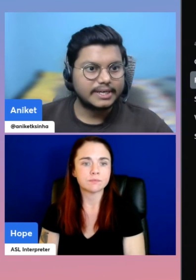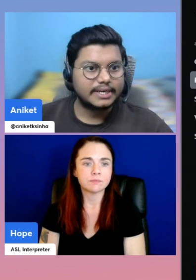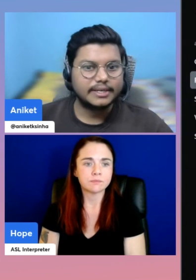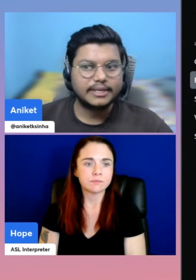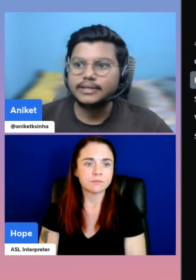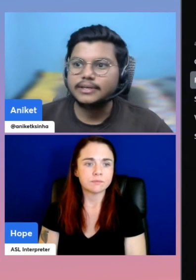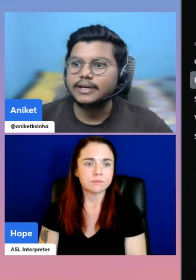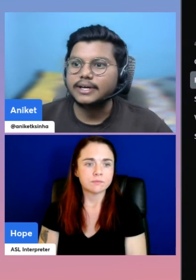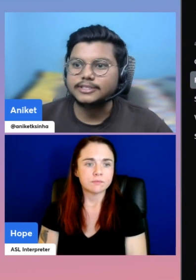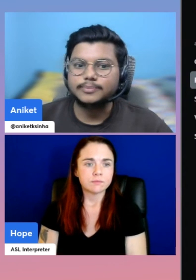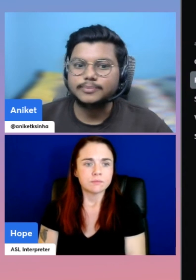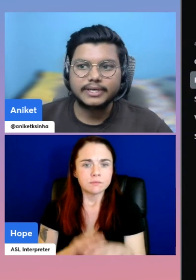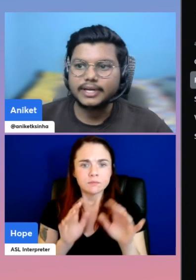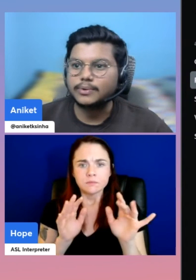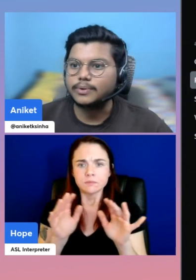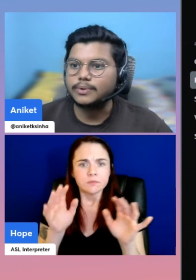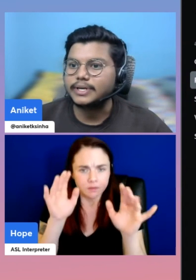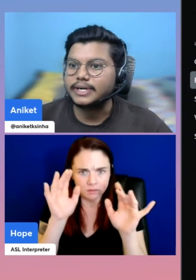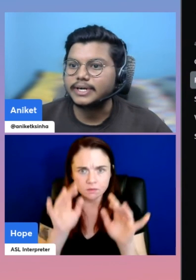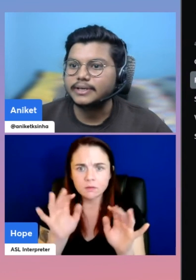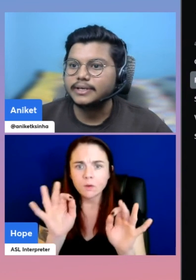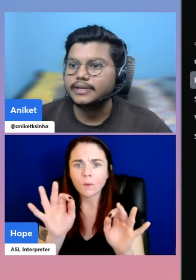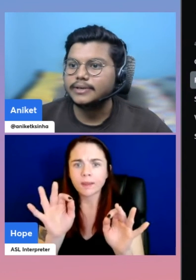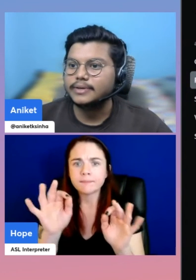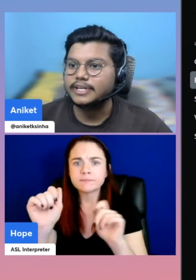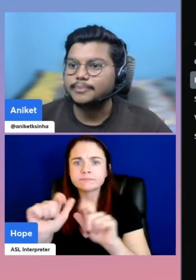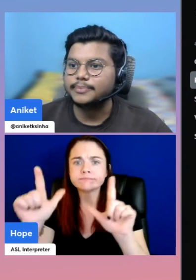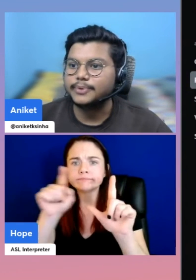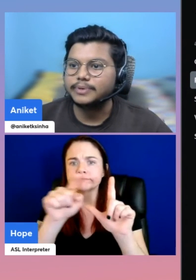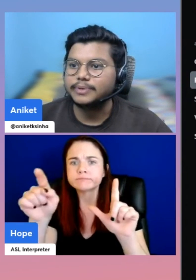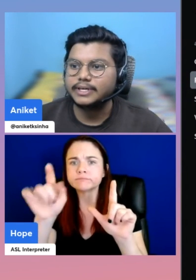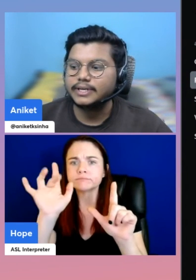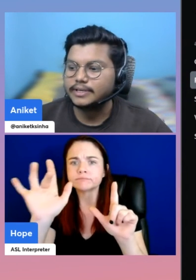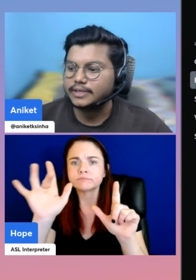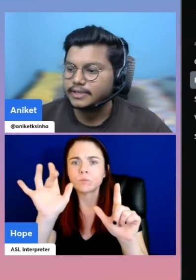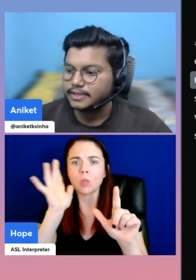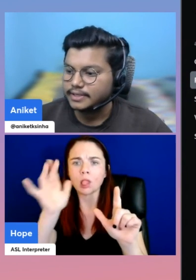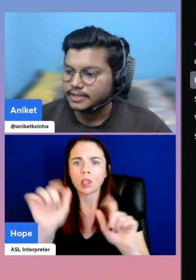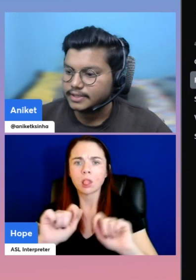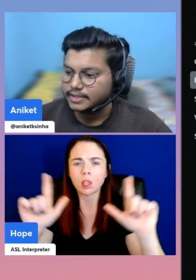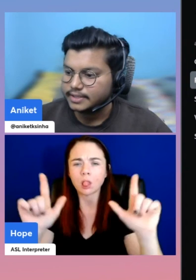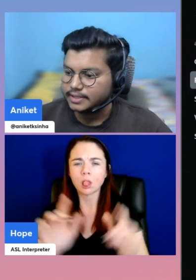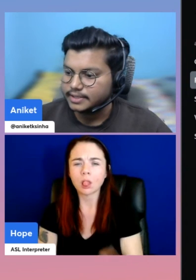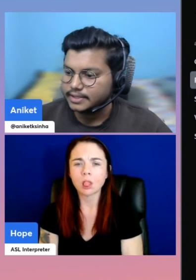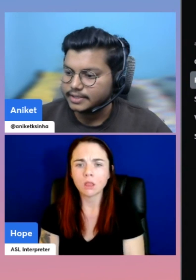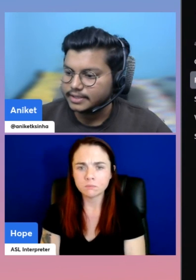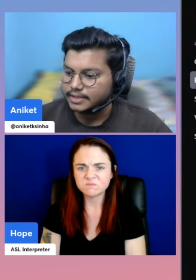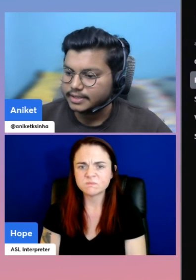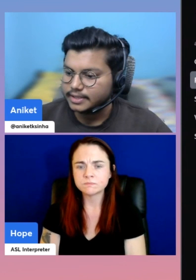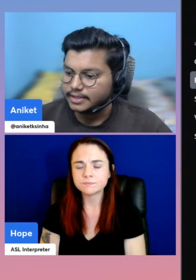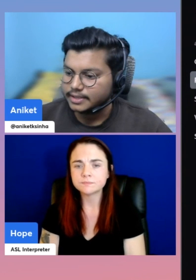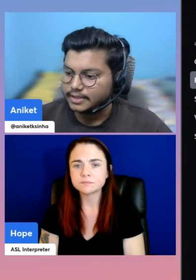so it has been downloaded here. Let me open it.